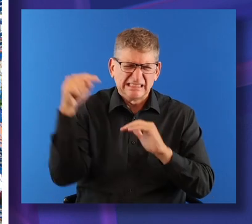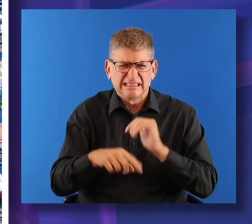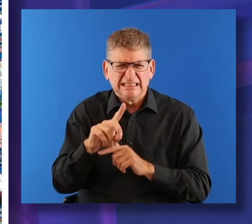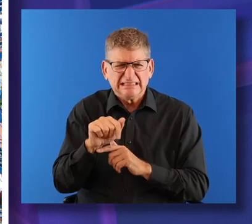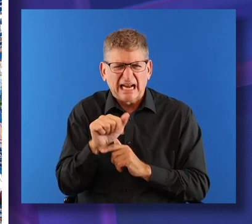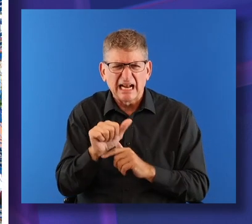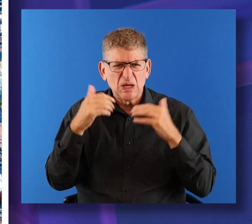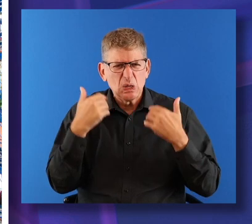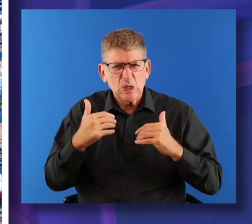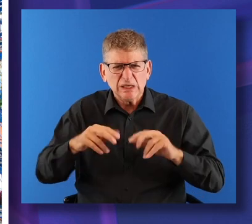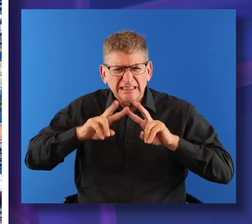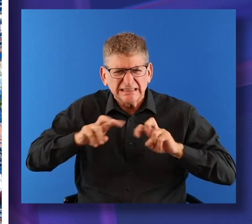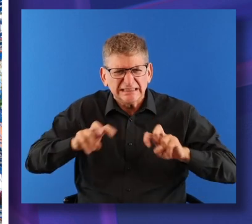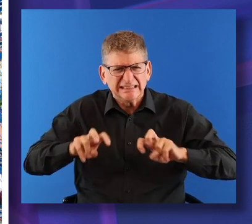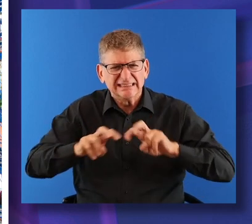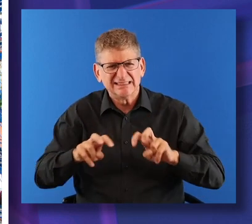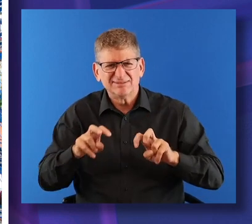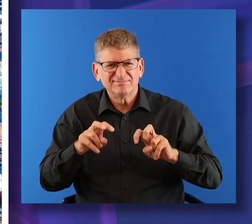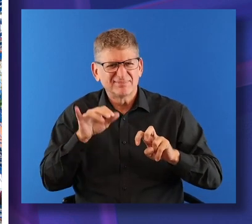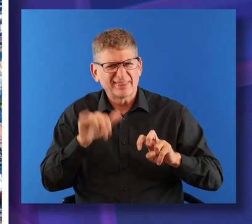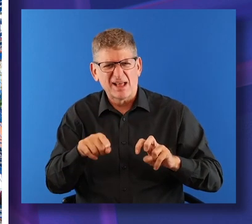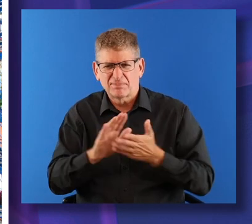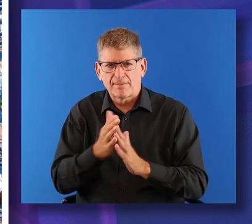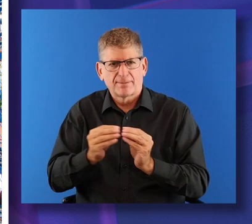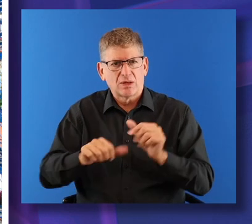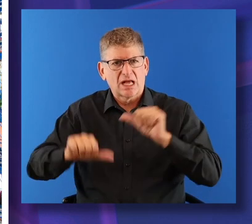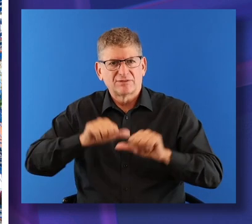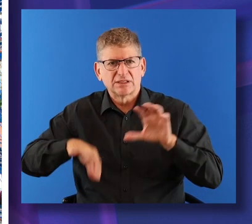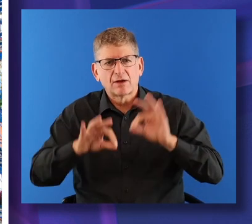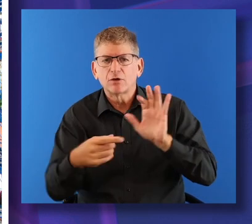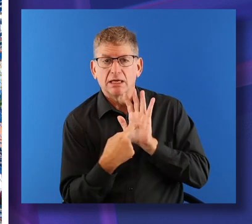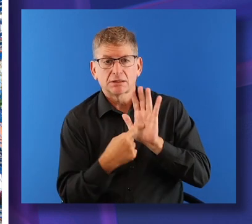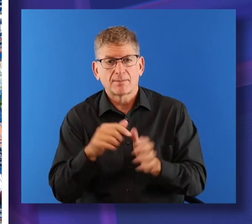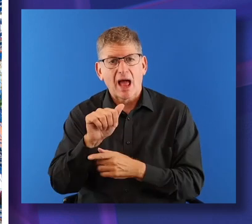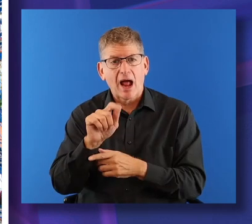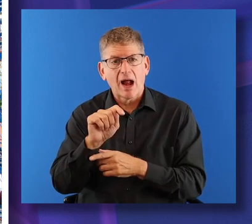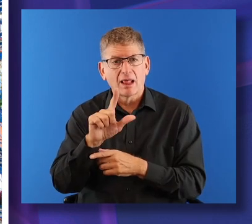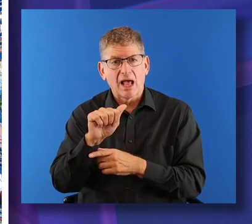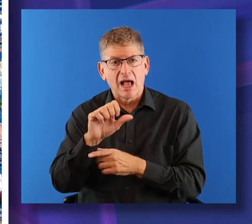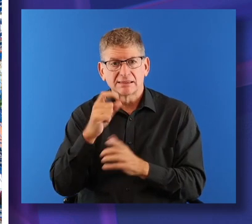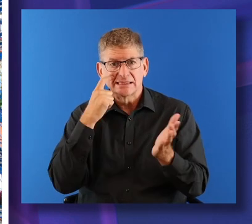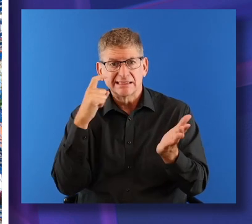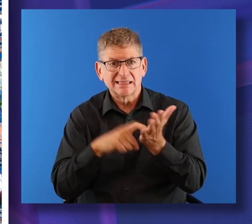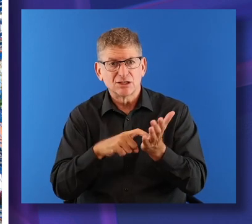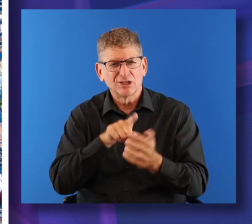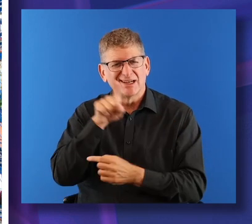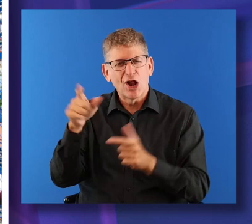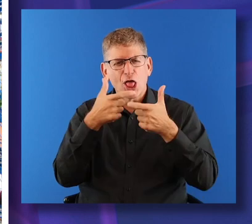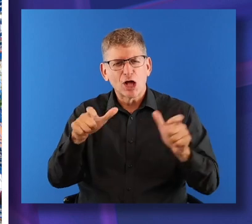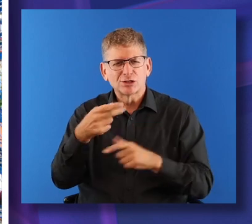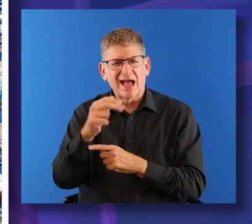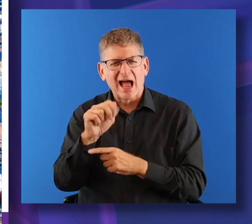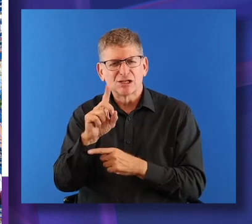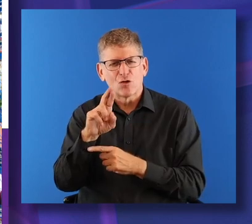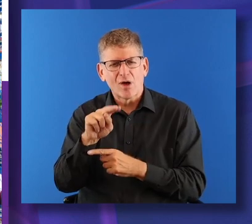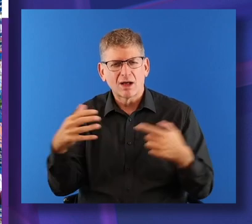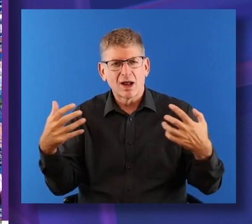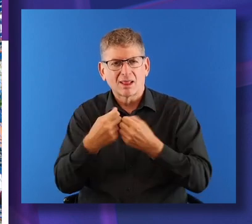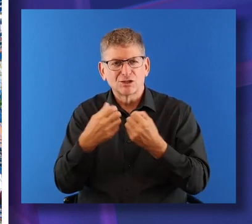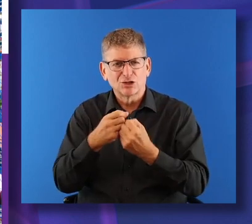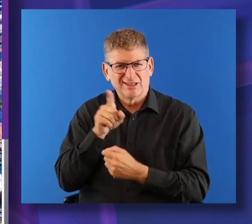example, the ATLAS detector at the Large Hadron Collider generates data at the rate of 64 terabytes per